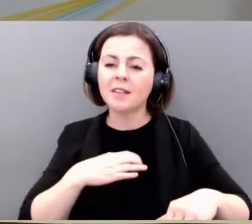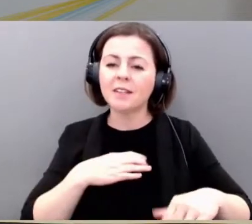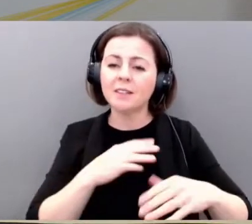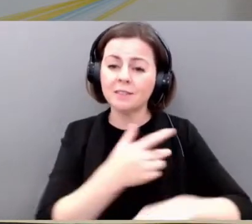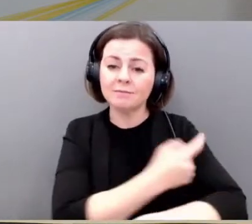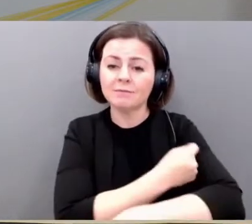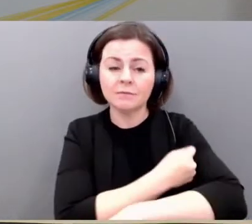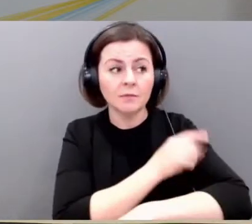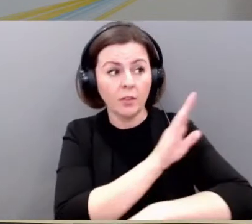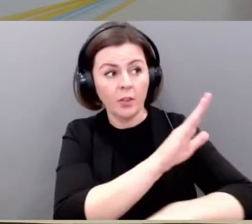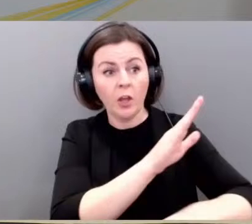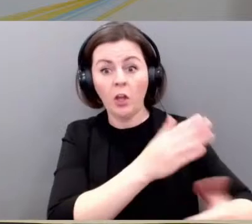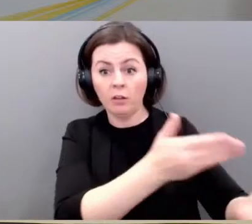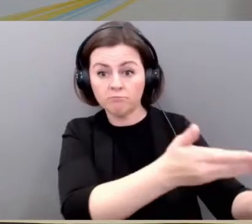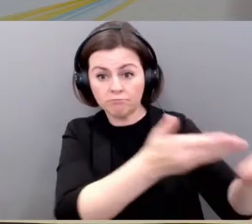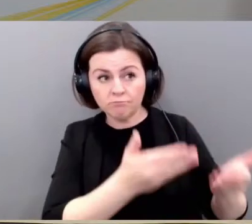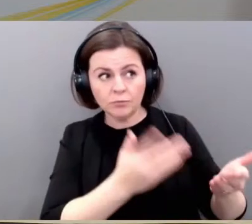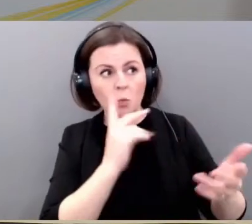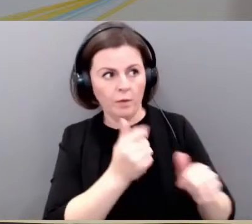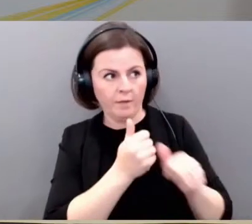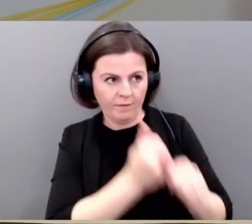the immunizations.